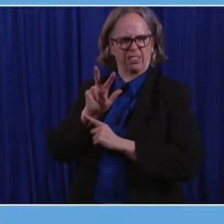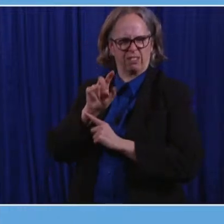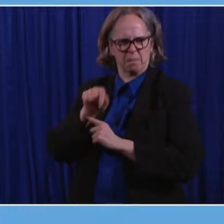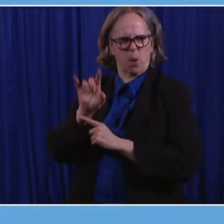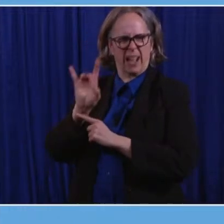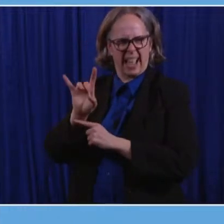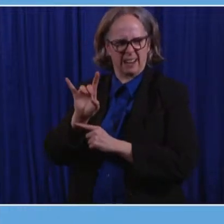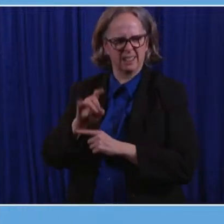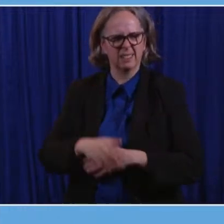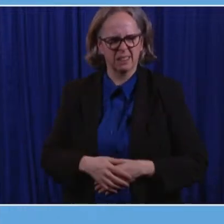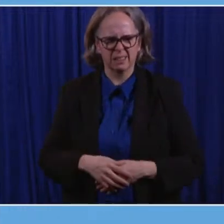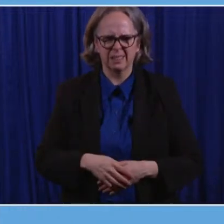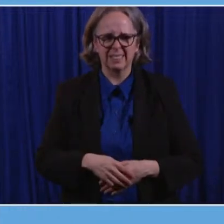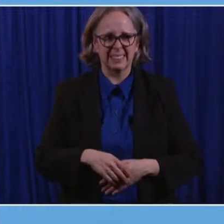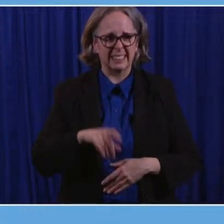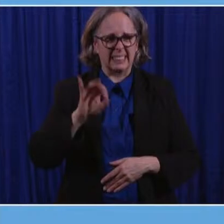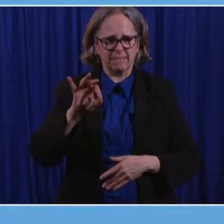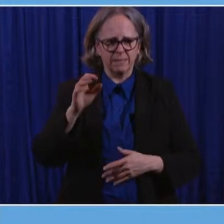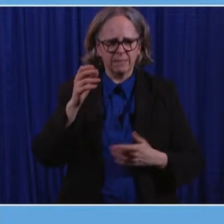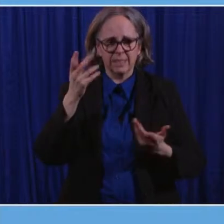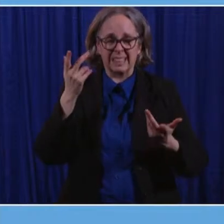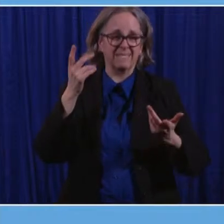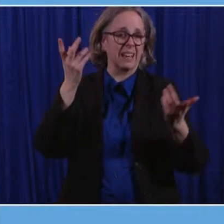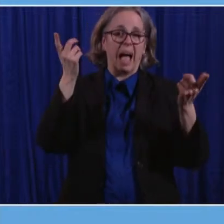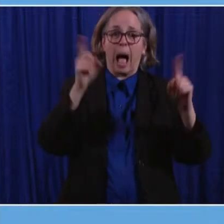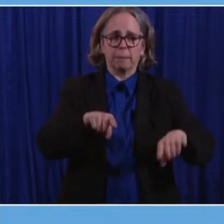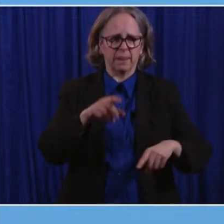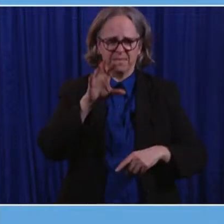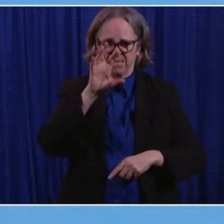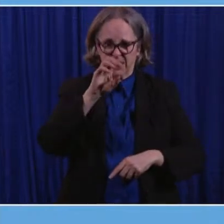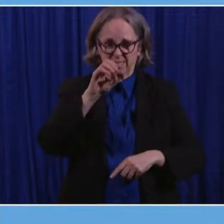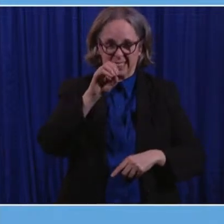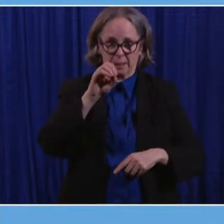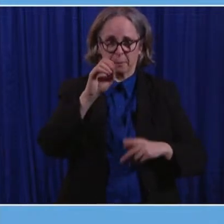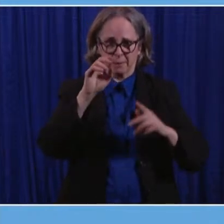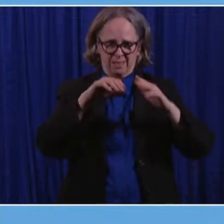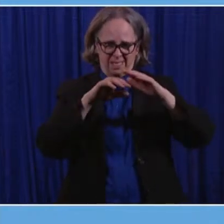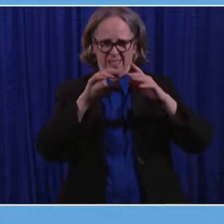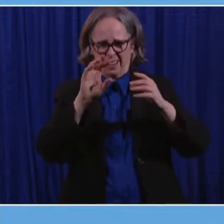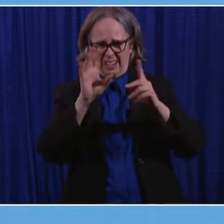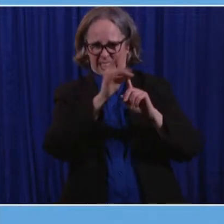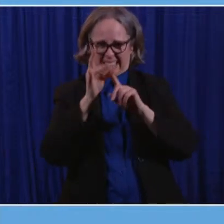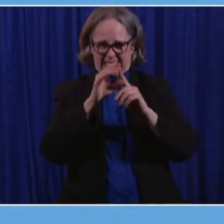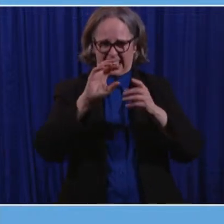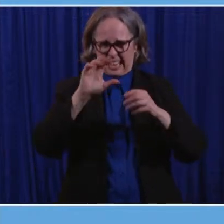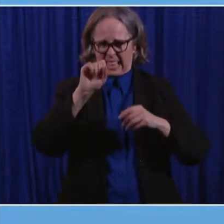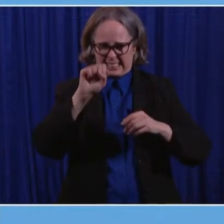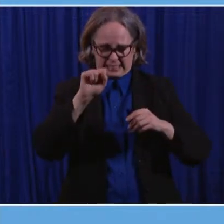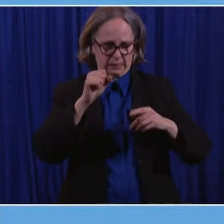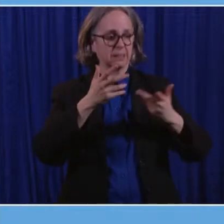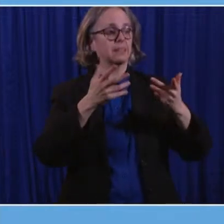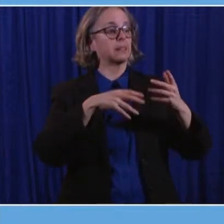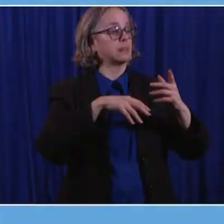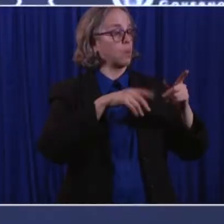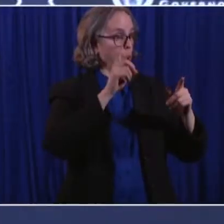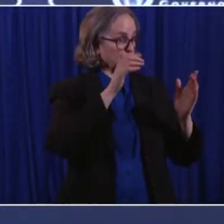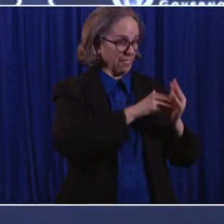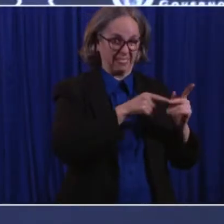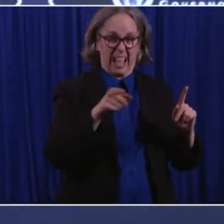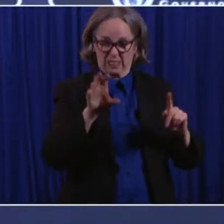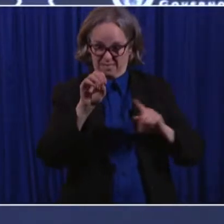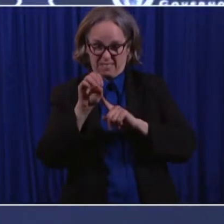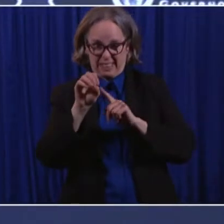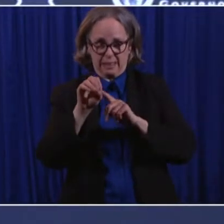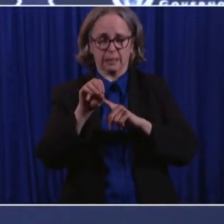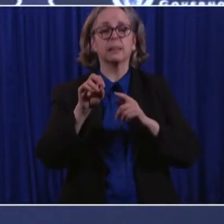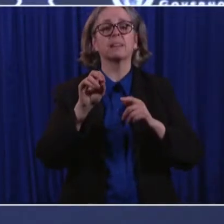50, all the orders will be able to come off. We continue to see the number trending downward. That is just great news